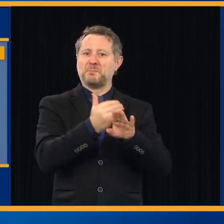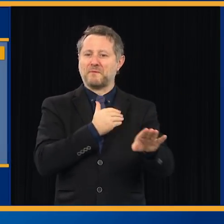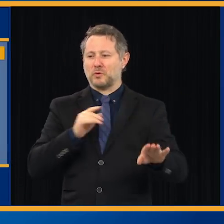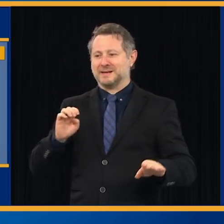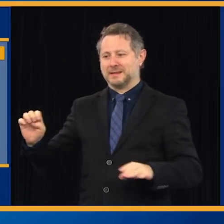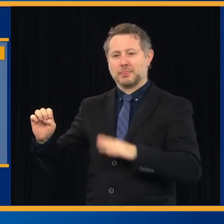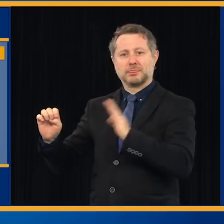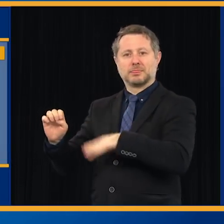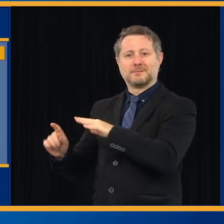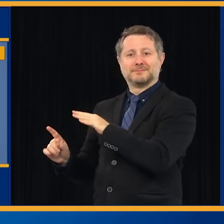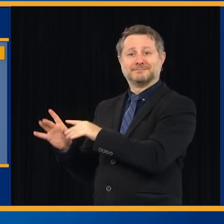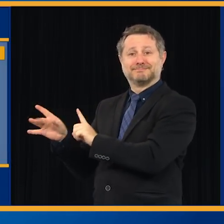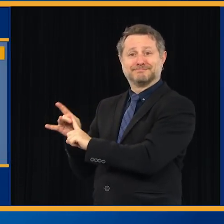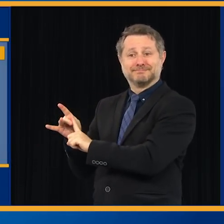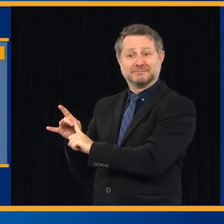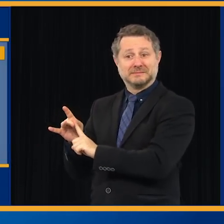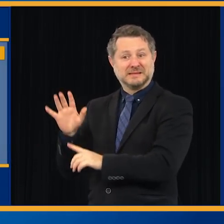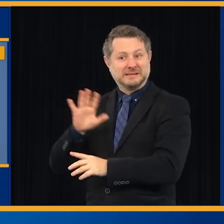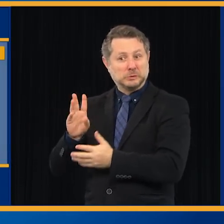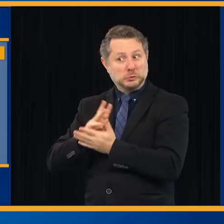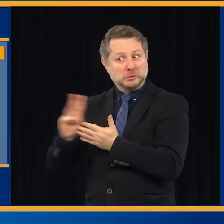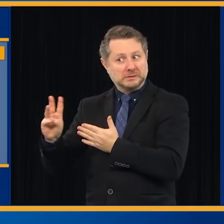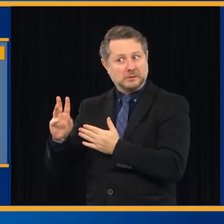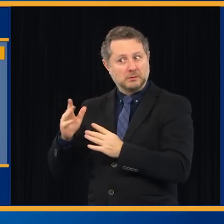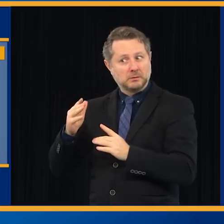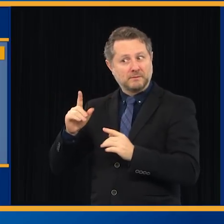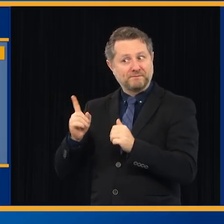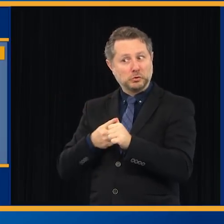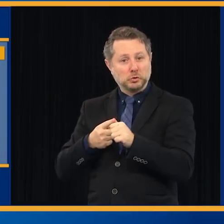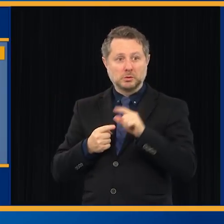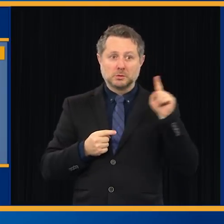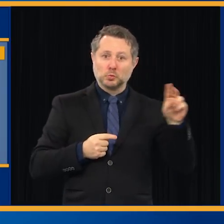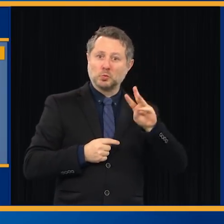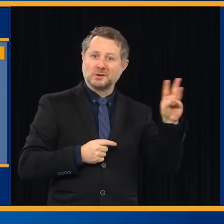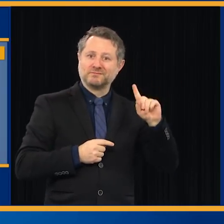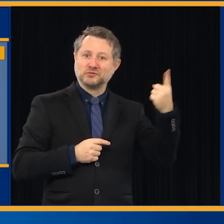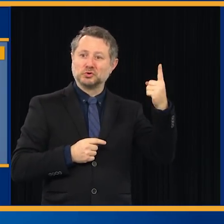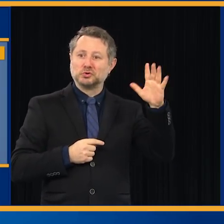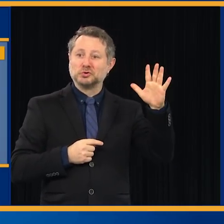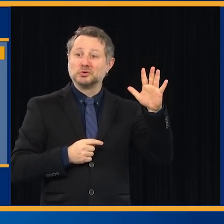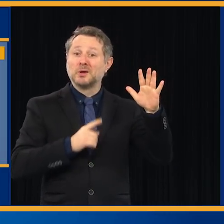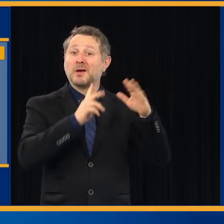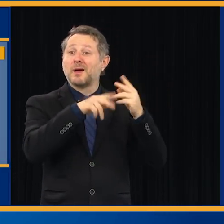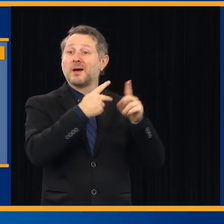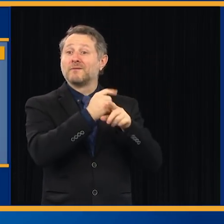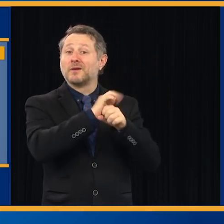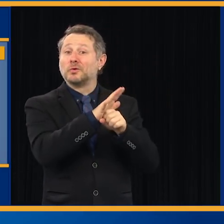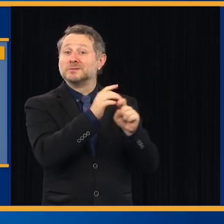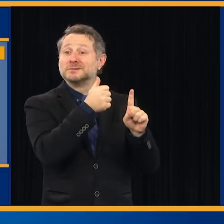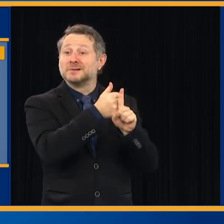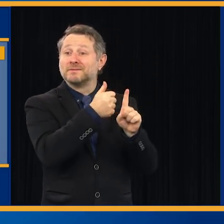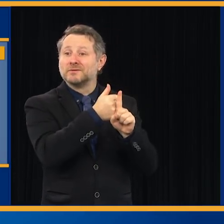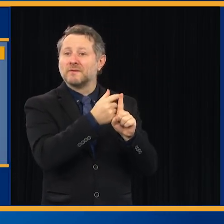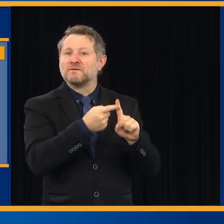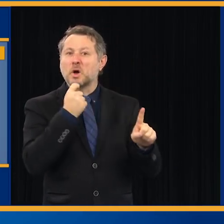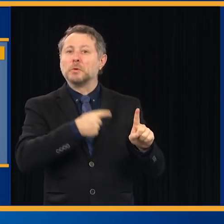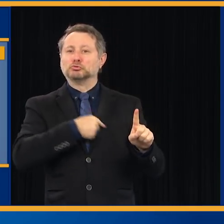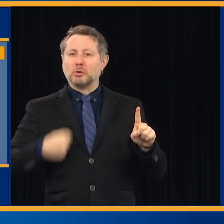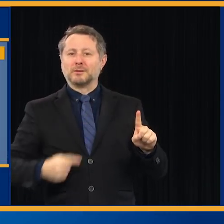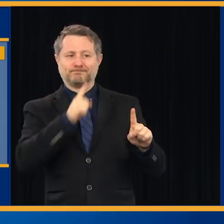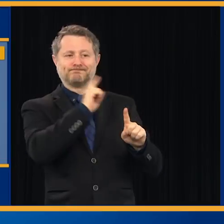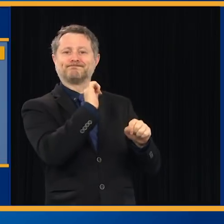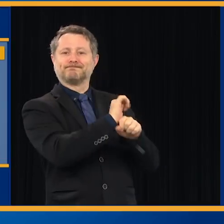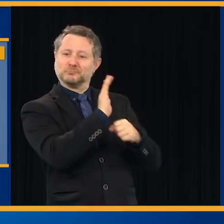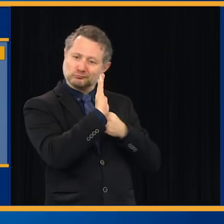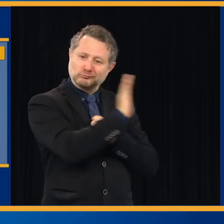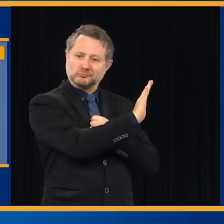6 weeks before the East Coast. Those strains came from China. What we saw in the state of Washington, what we saw in